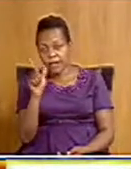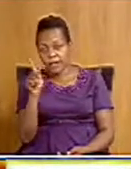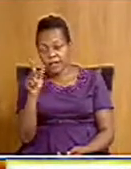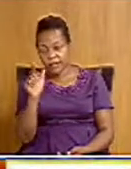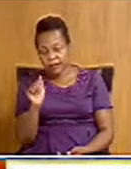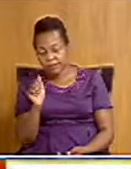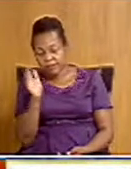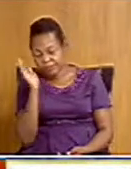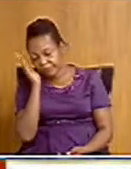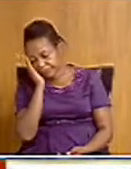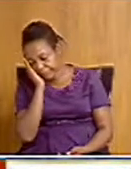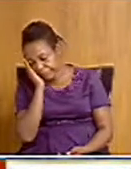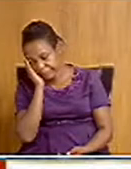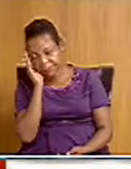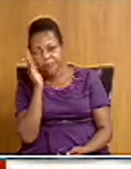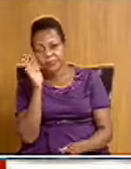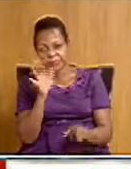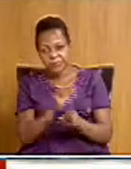kugwejegera,